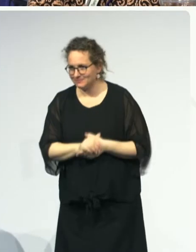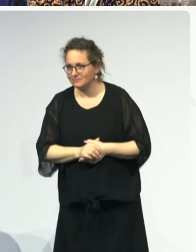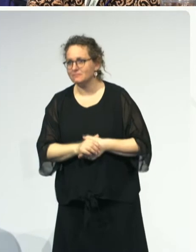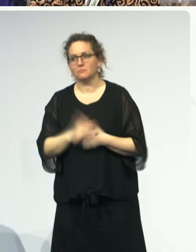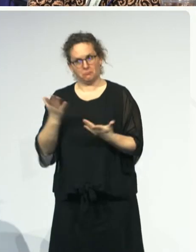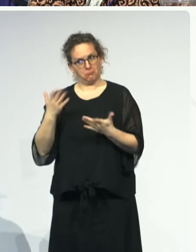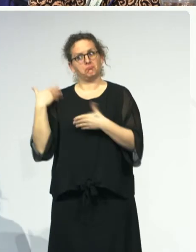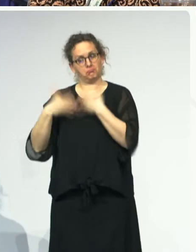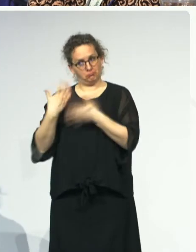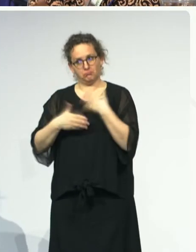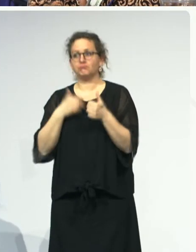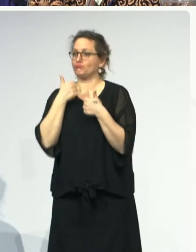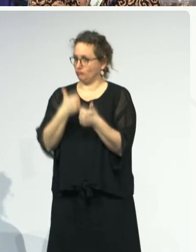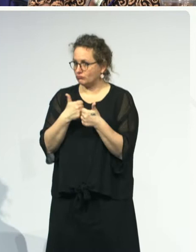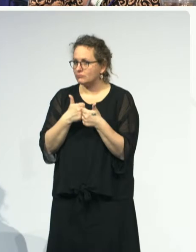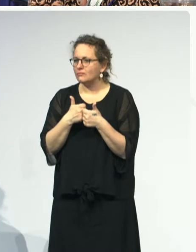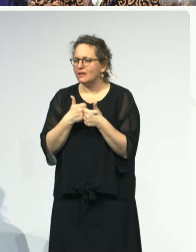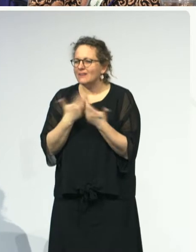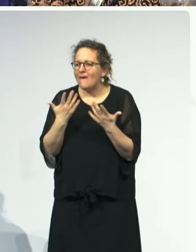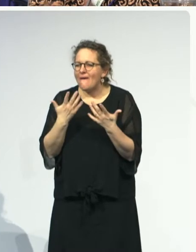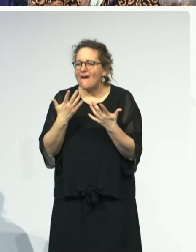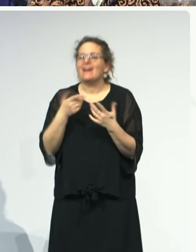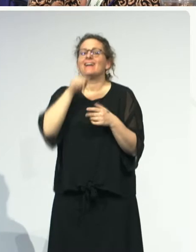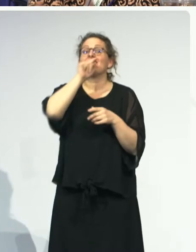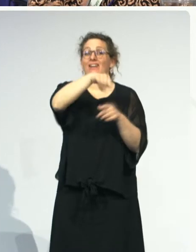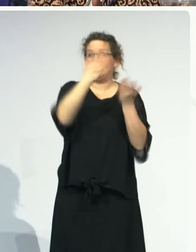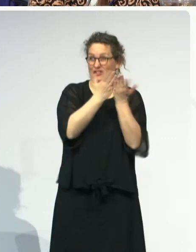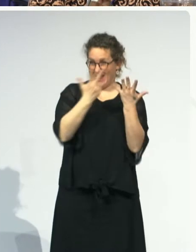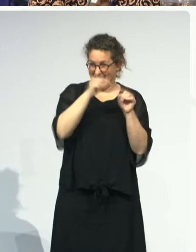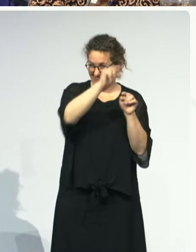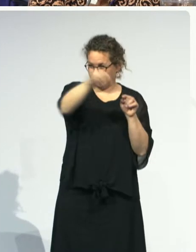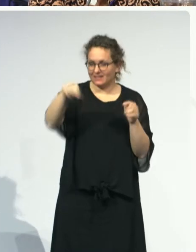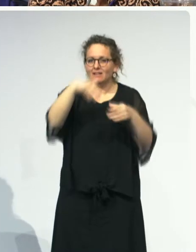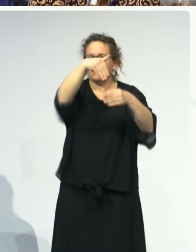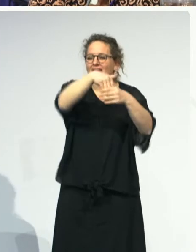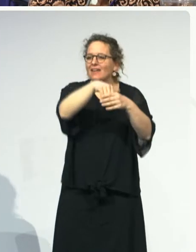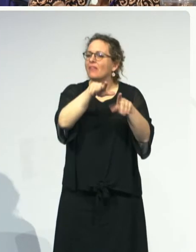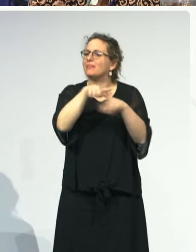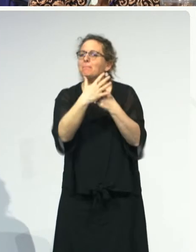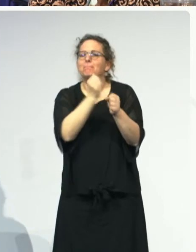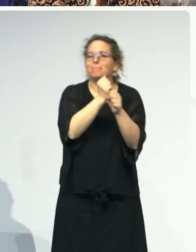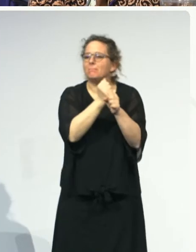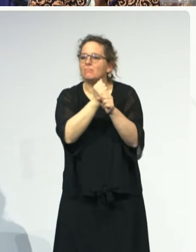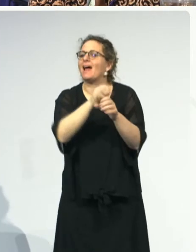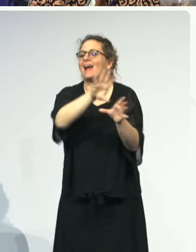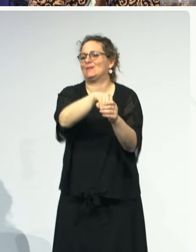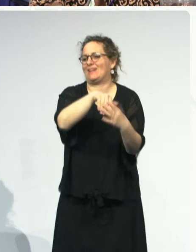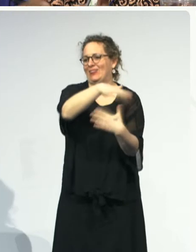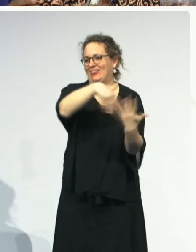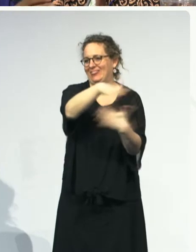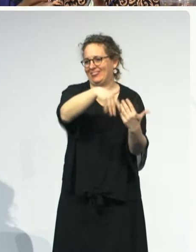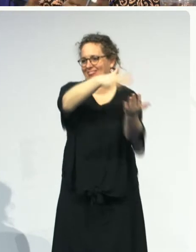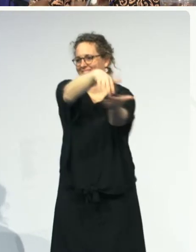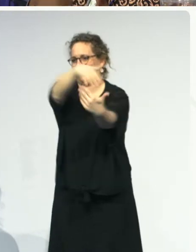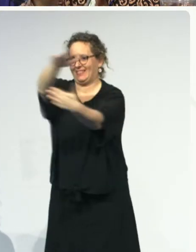school inclusion teams. These are teams made up of teachers, community